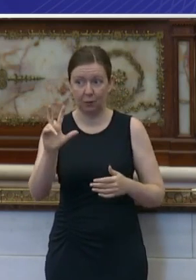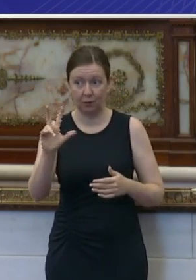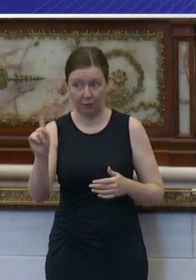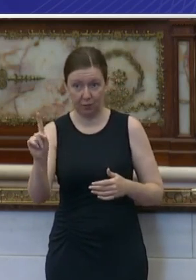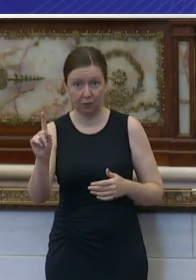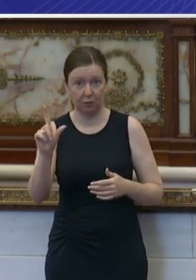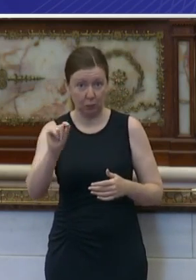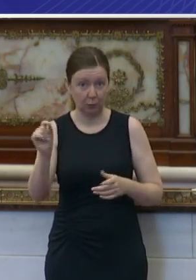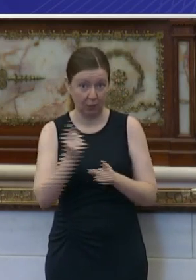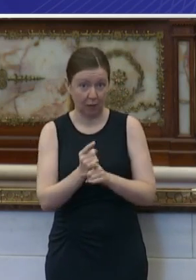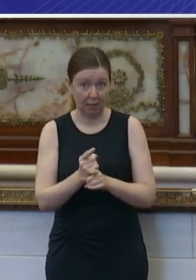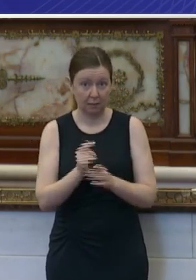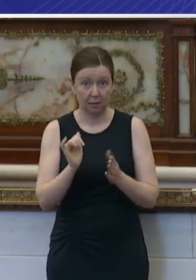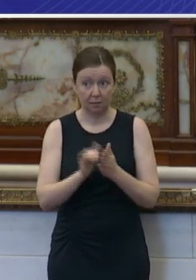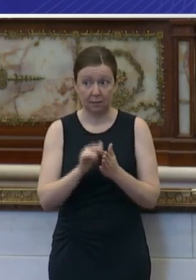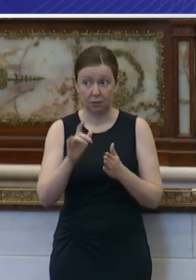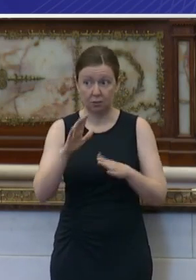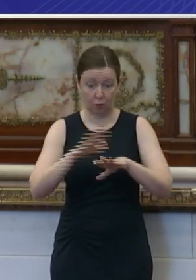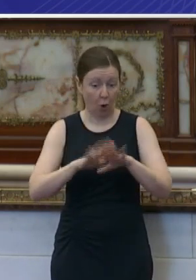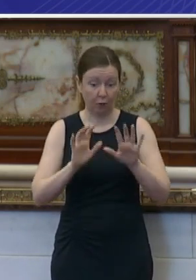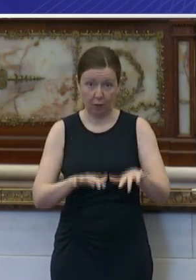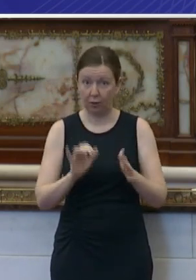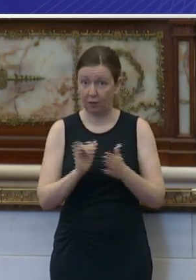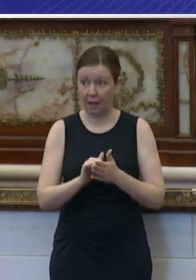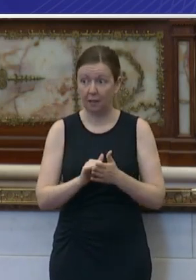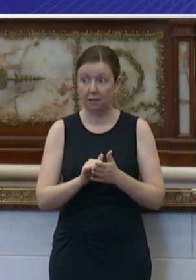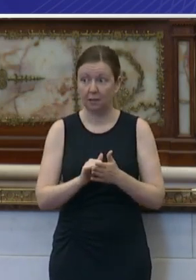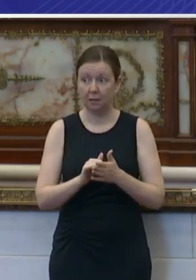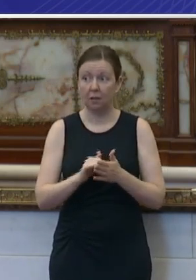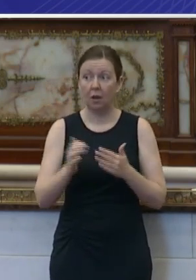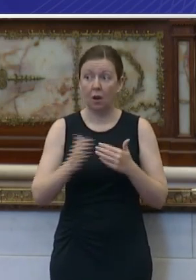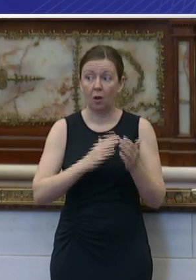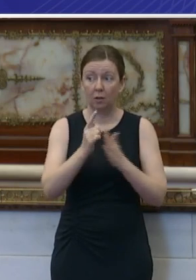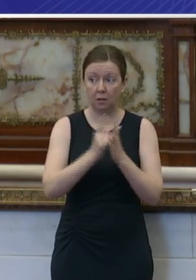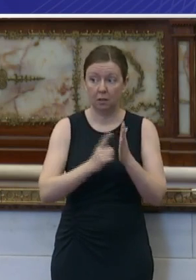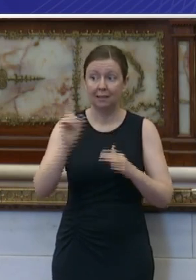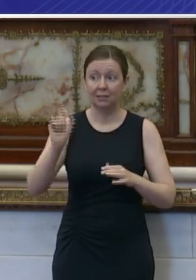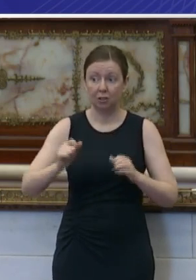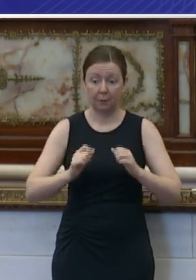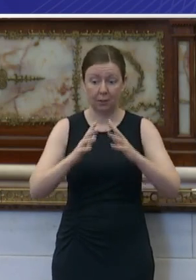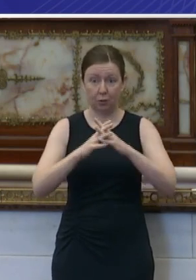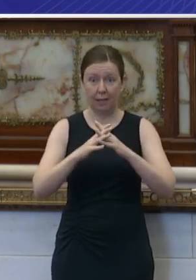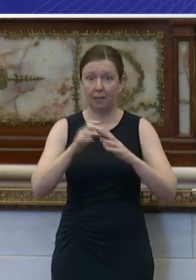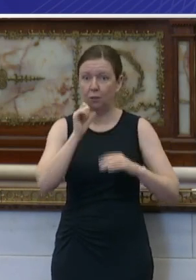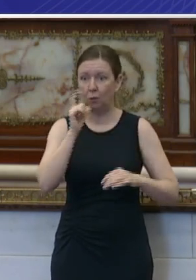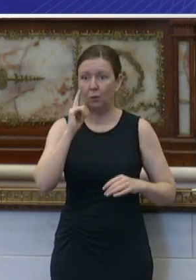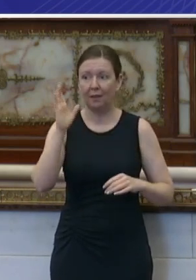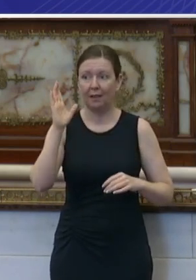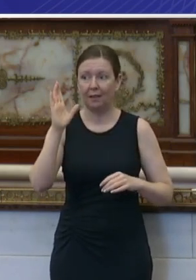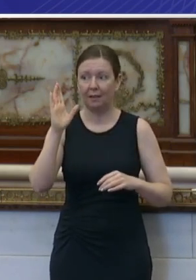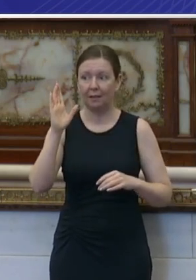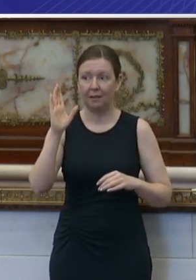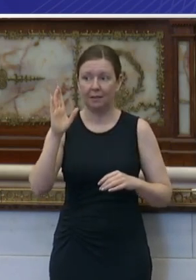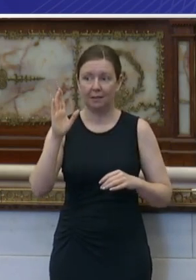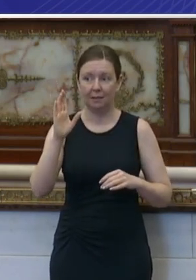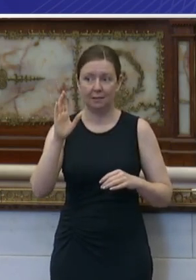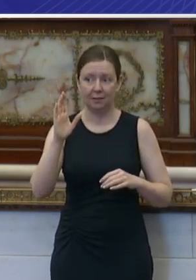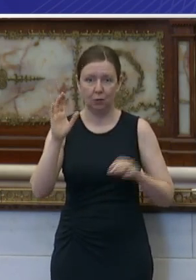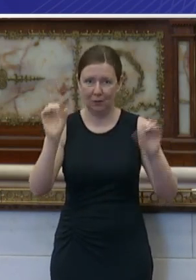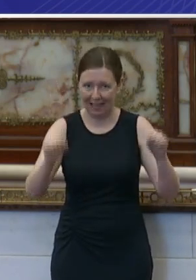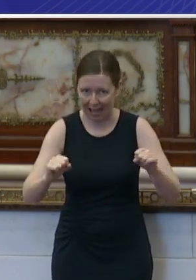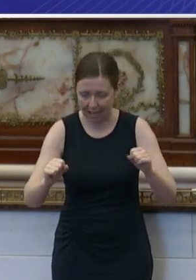2020. So you're just putting on the record that although the legislation says it shall be created, you don't think the ability for the administration to create